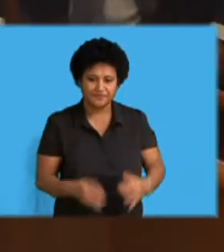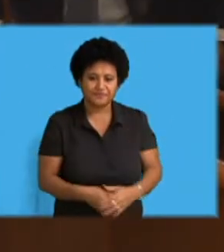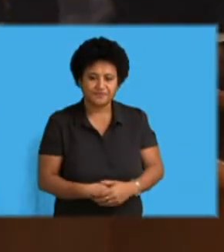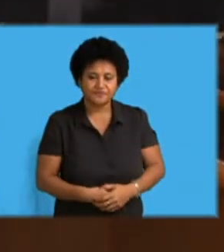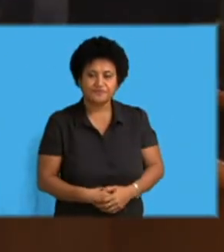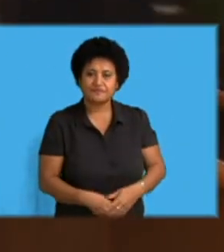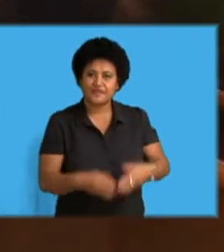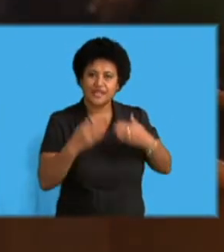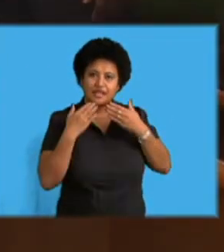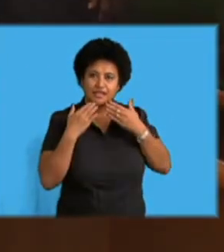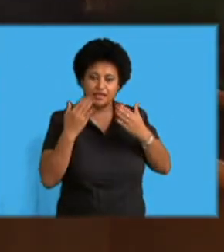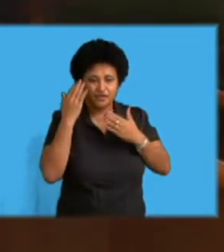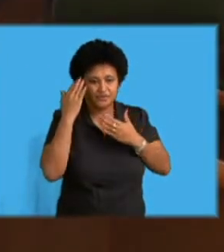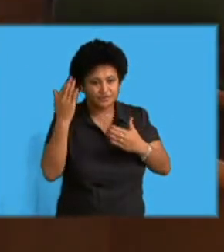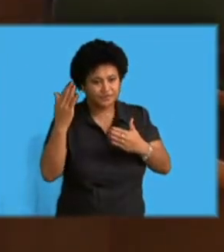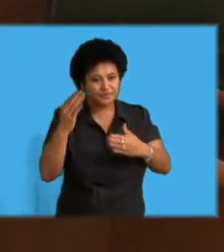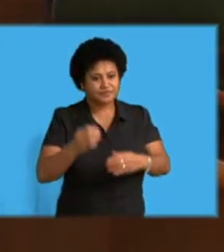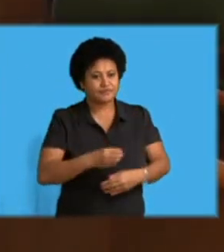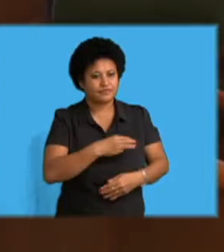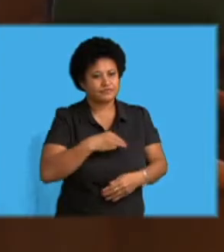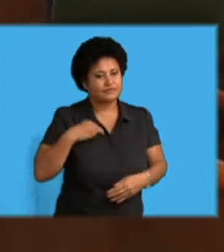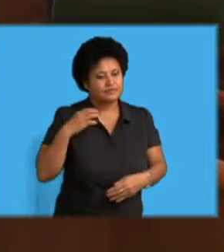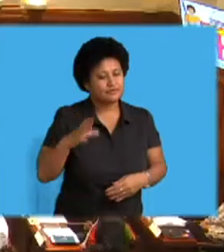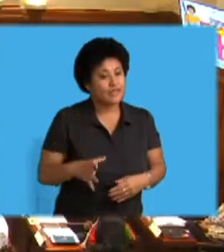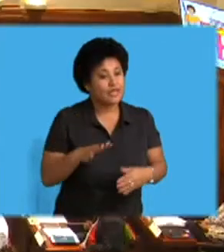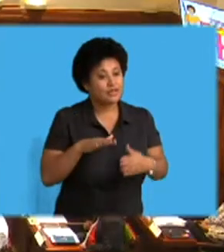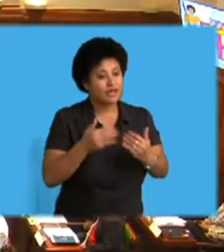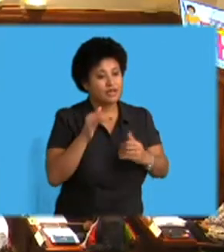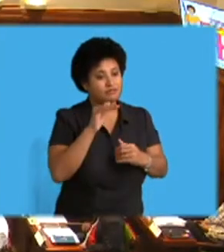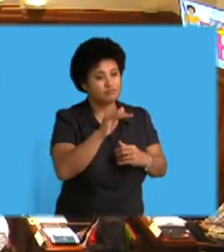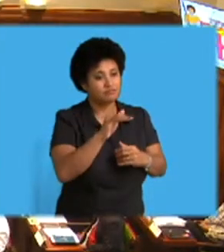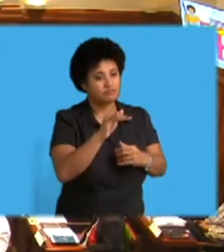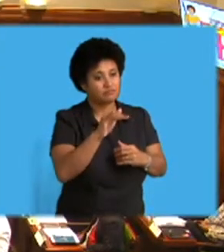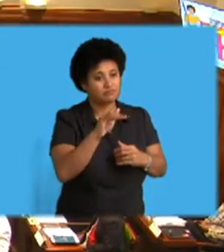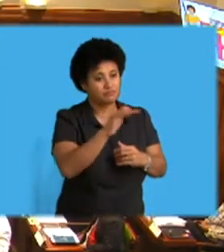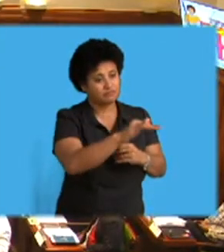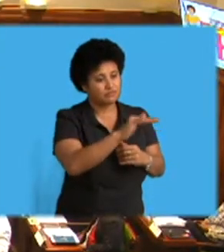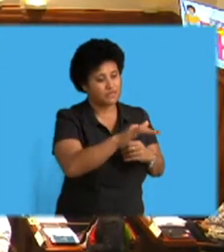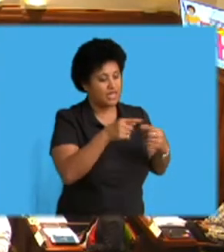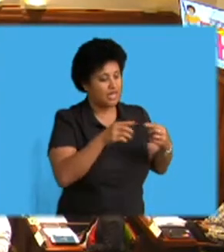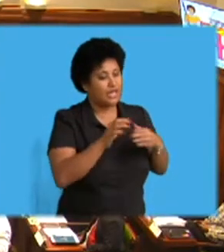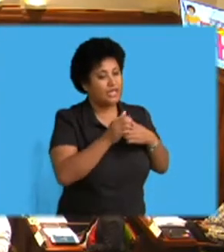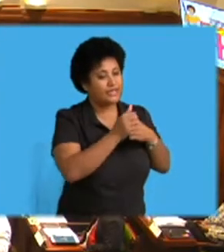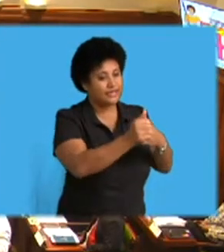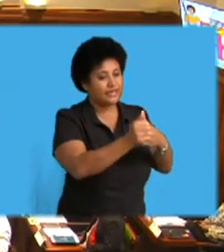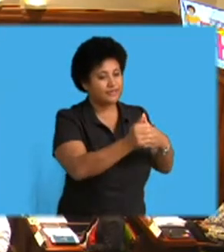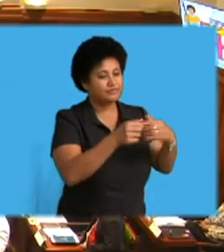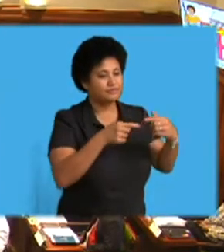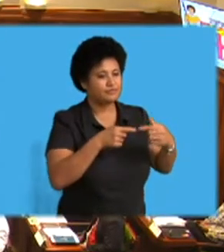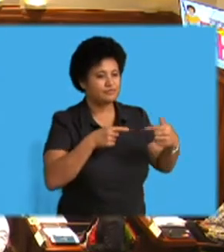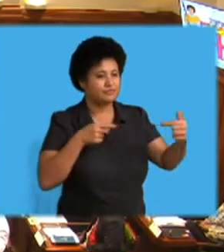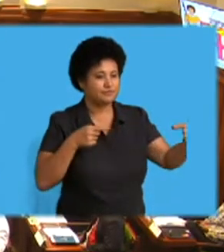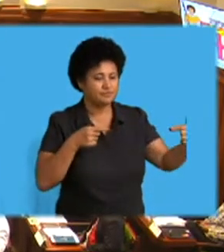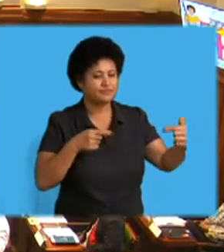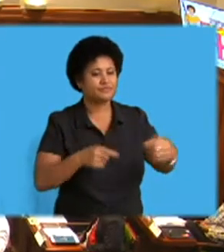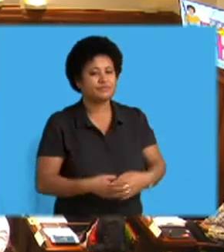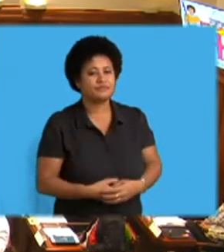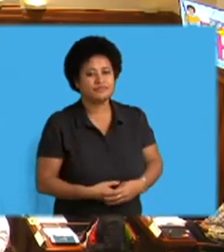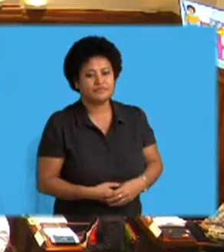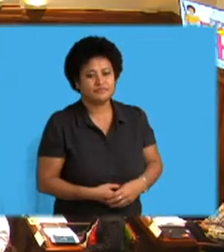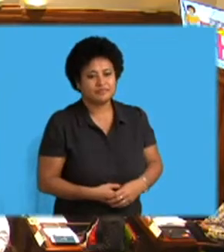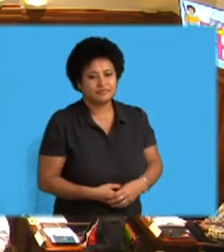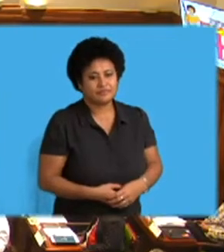Honourable Minister. I will now call on the Leader of Opposition or designate.